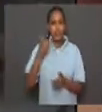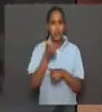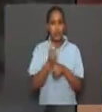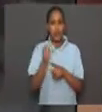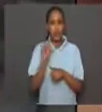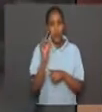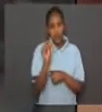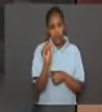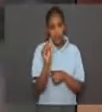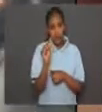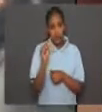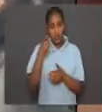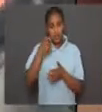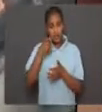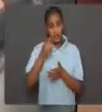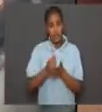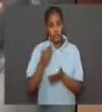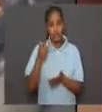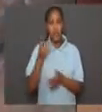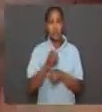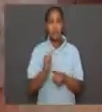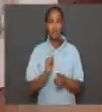with a less expensive metal.